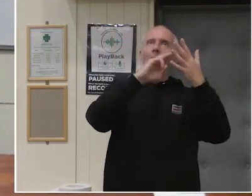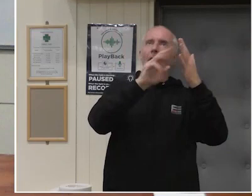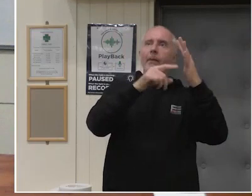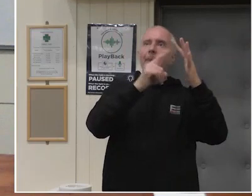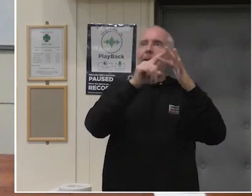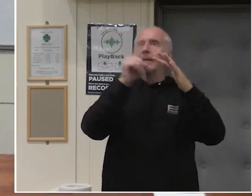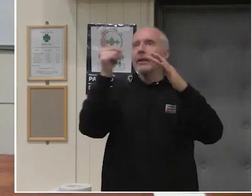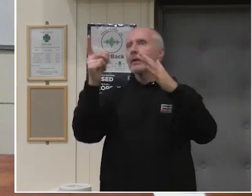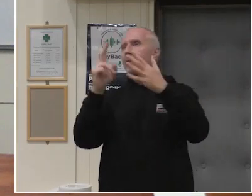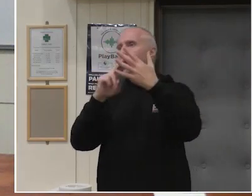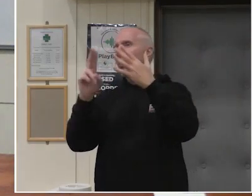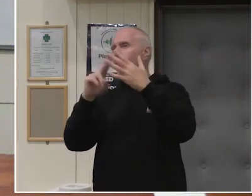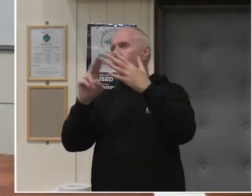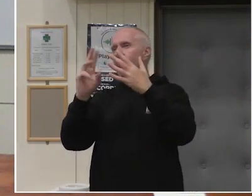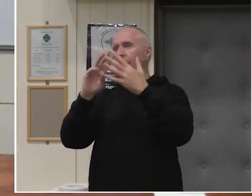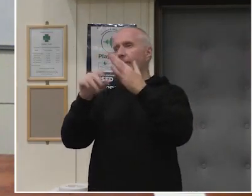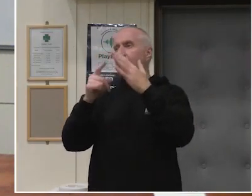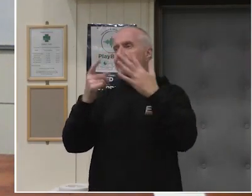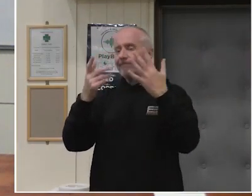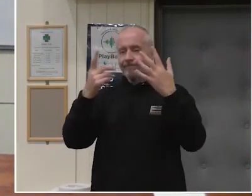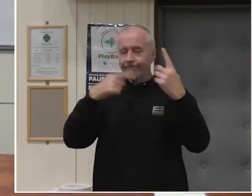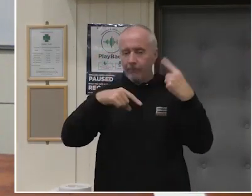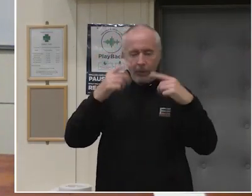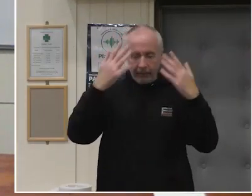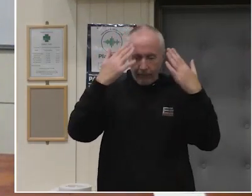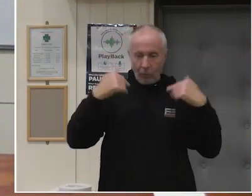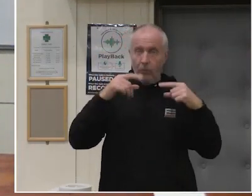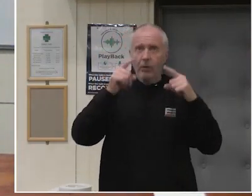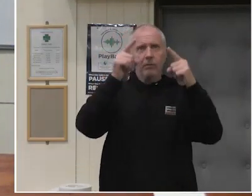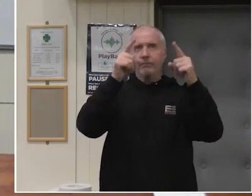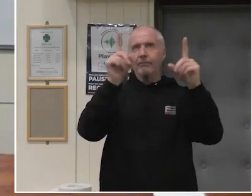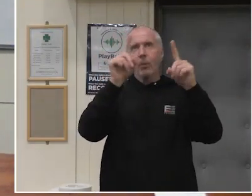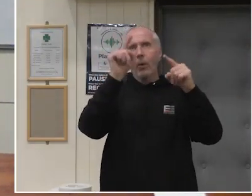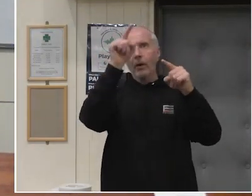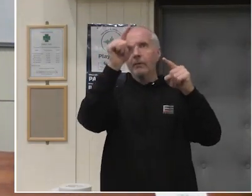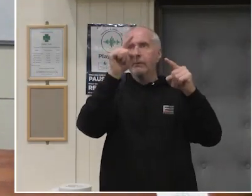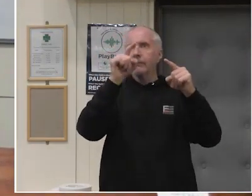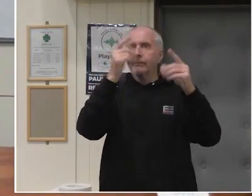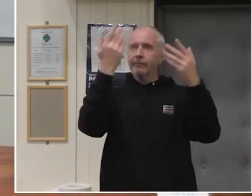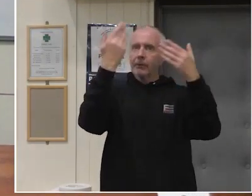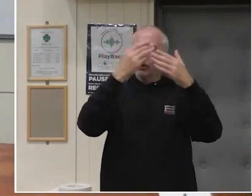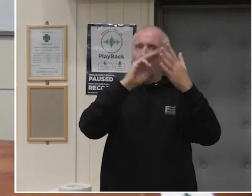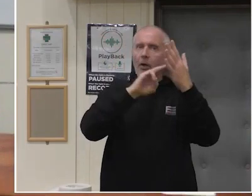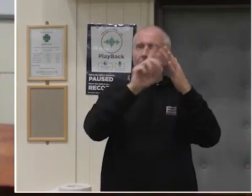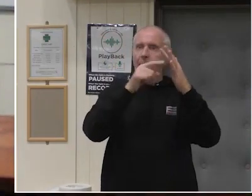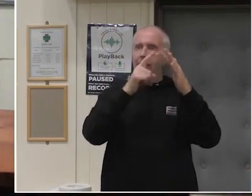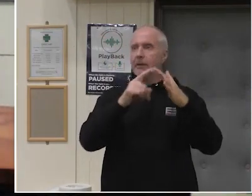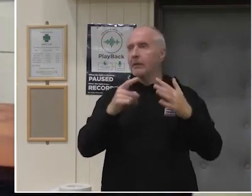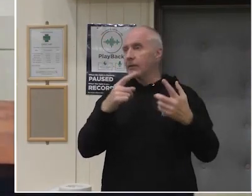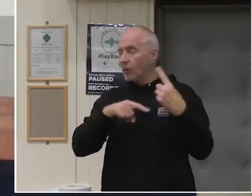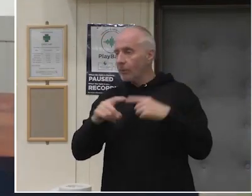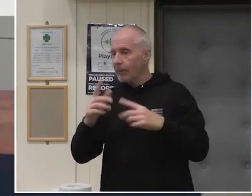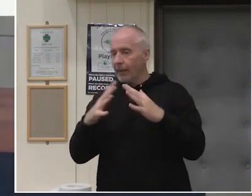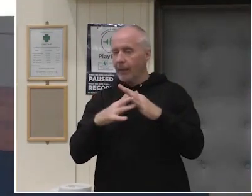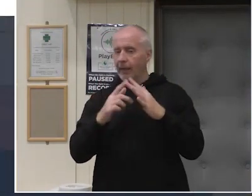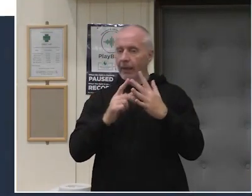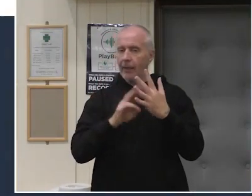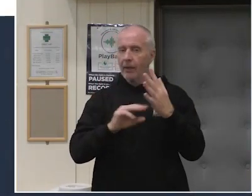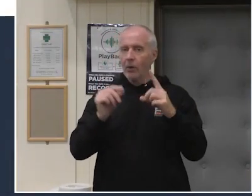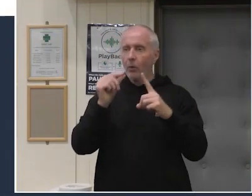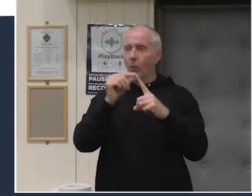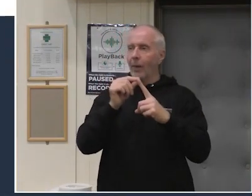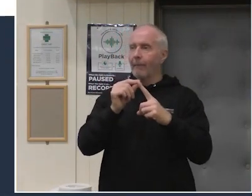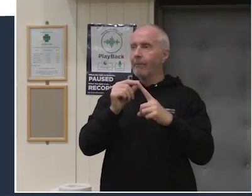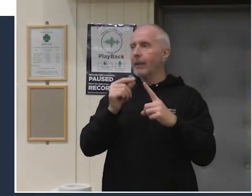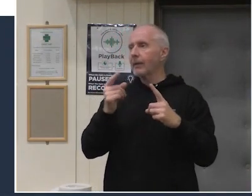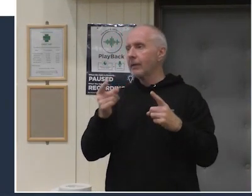what this dark matter is. Now, we've got a couple of ideas. Could be these WIMPs. I'll